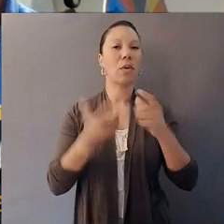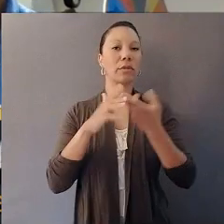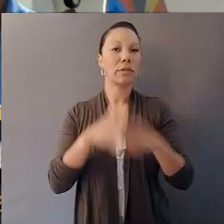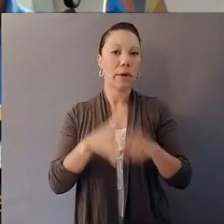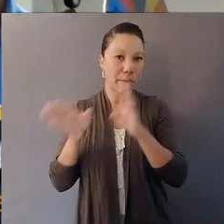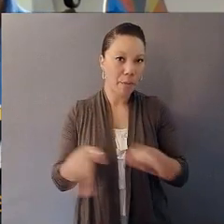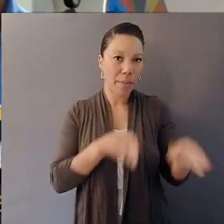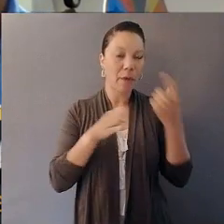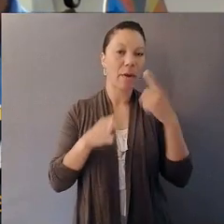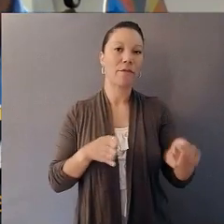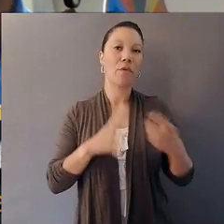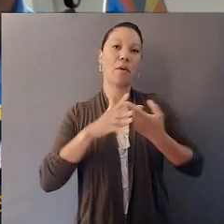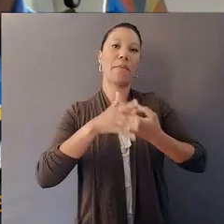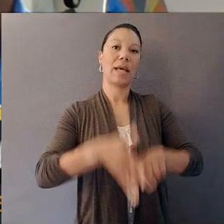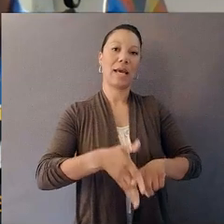the beginning of the